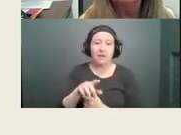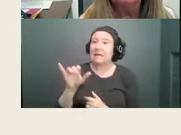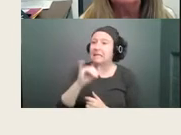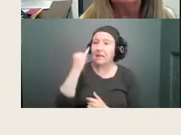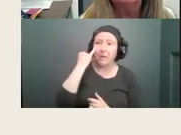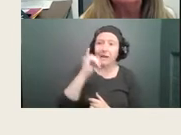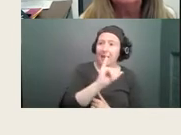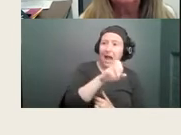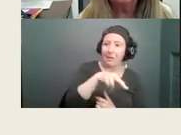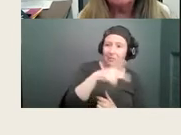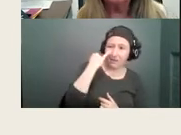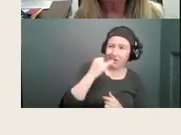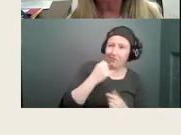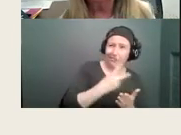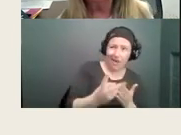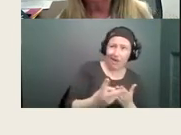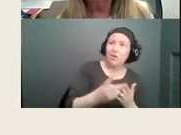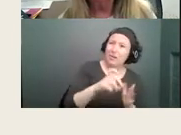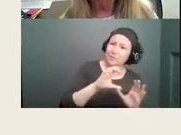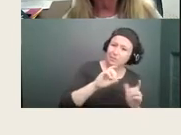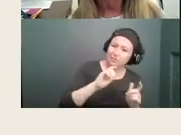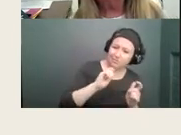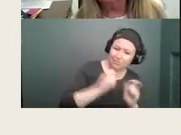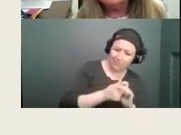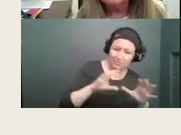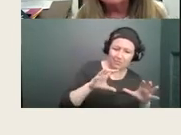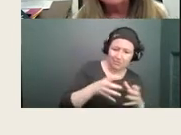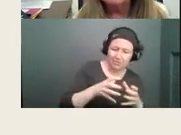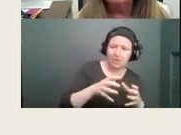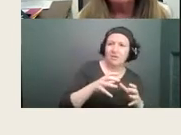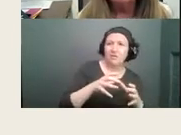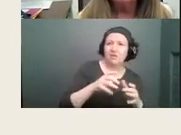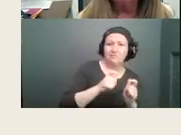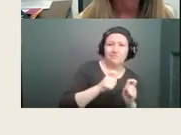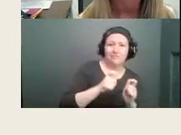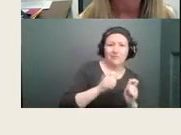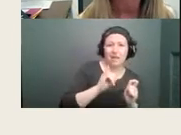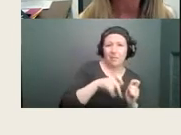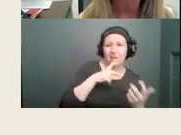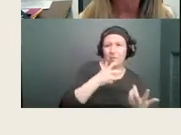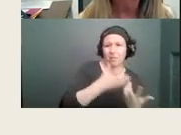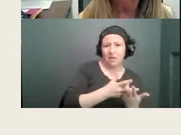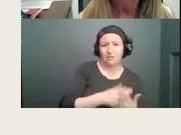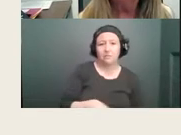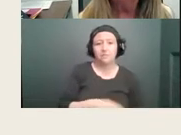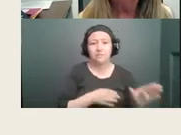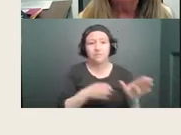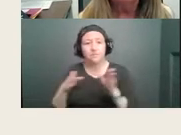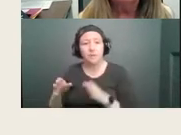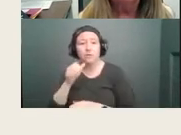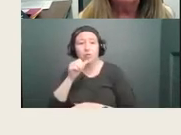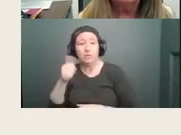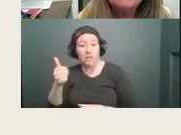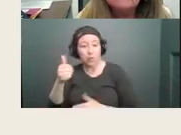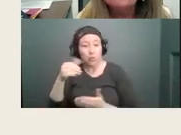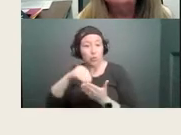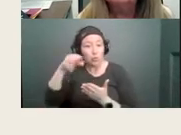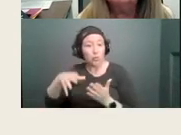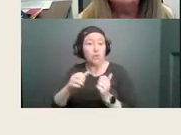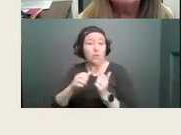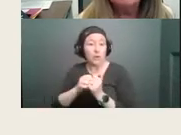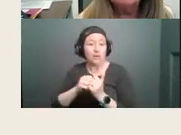an IEP. Across a 10-year-old student with intellectual disabilities and disruptive behaviors,